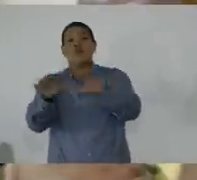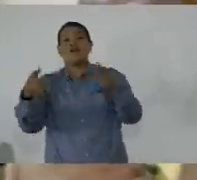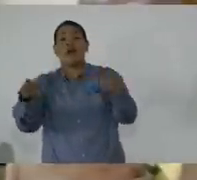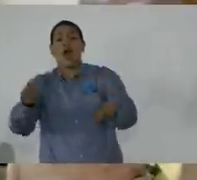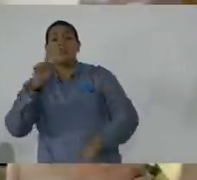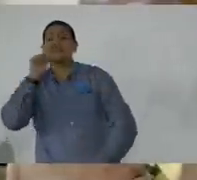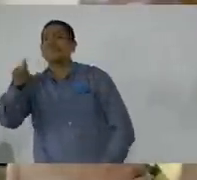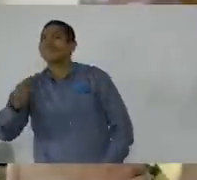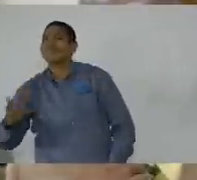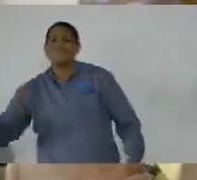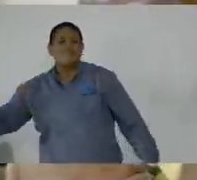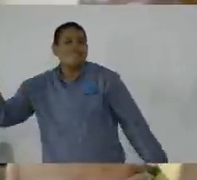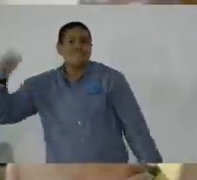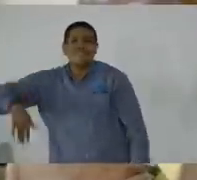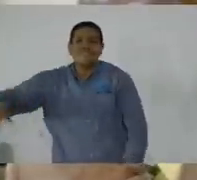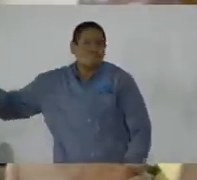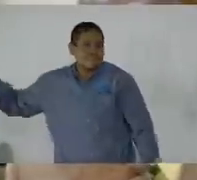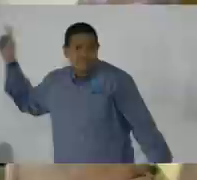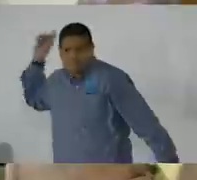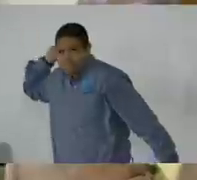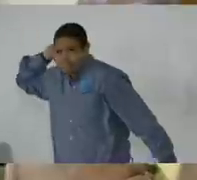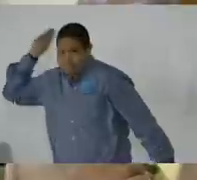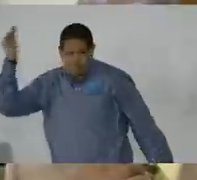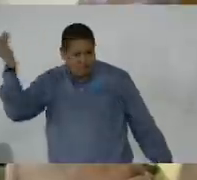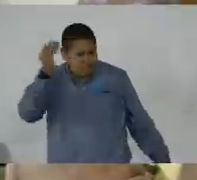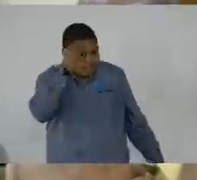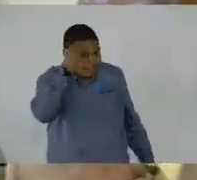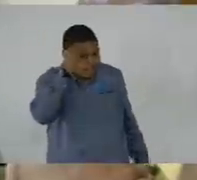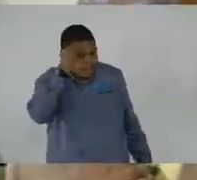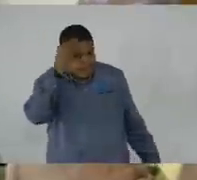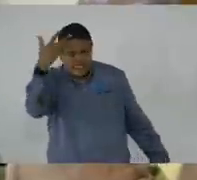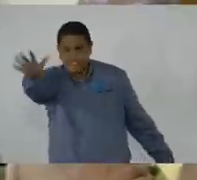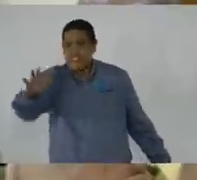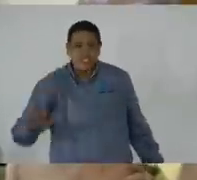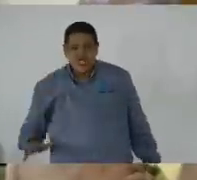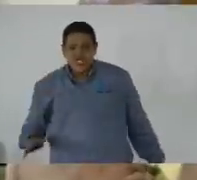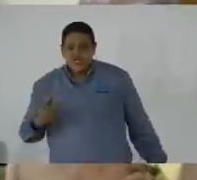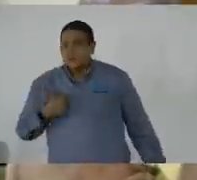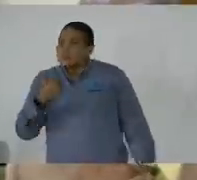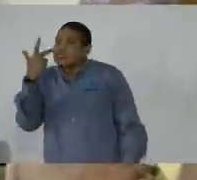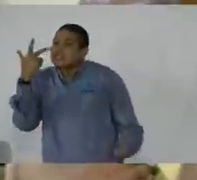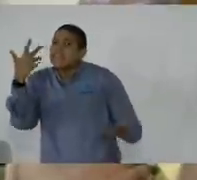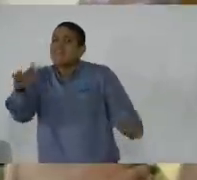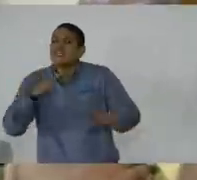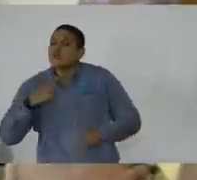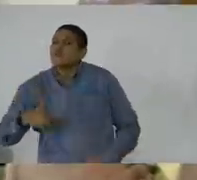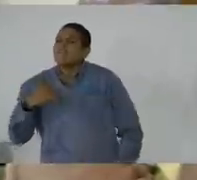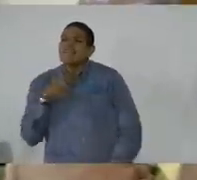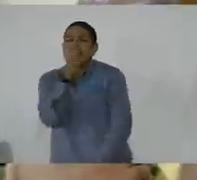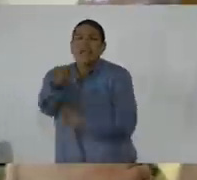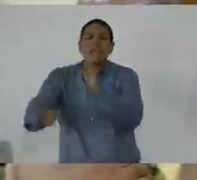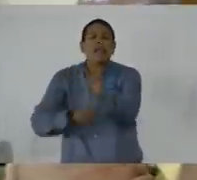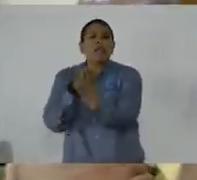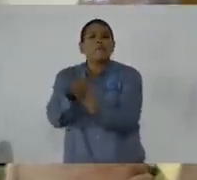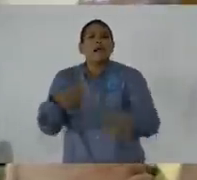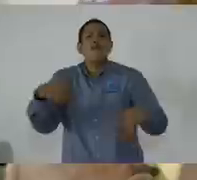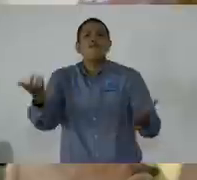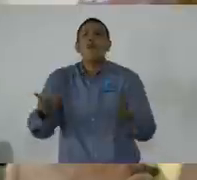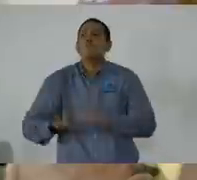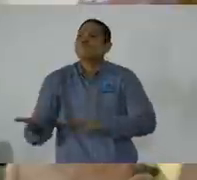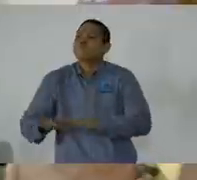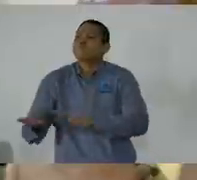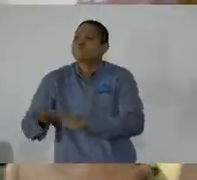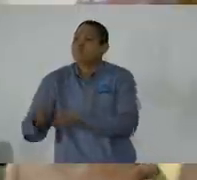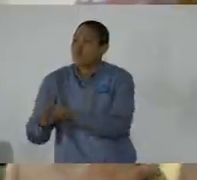are foremost on the minds of every single Jamaican. We are seeing and we are feeling the effects of the ongoing